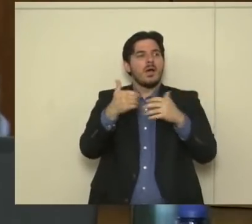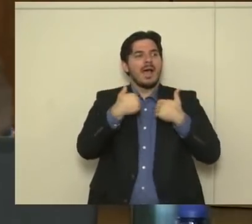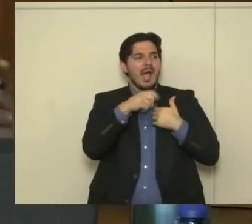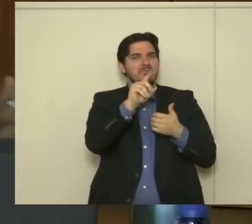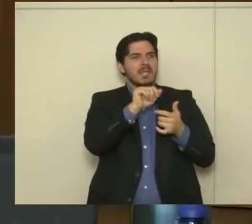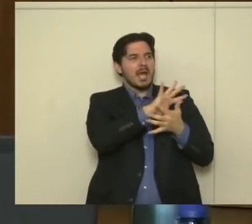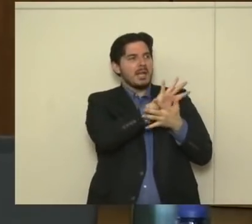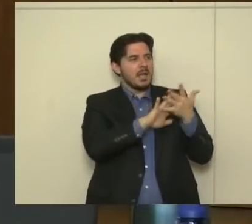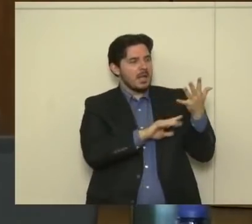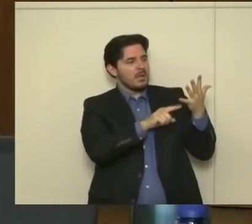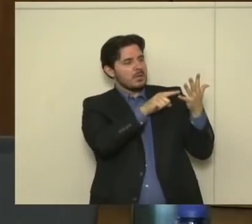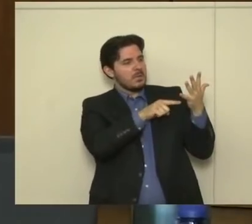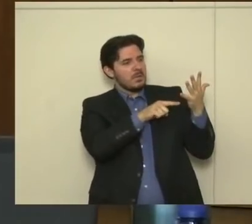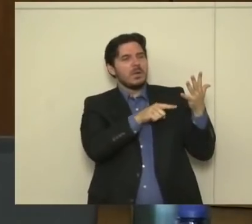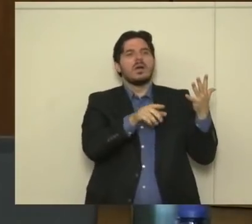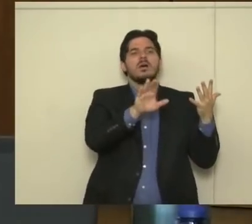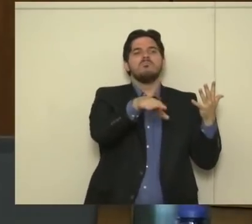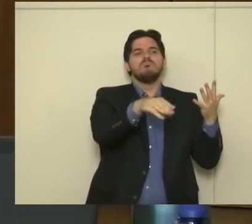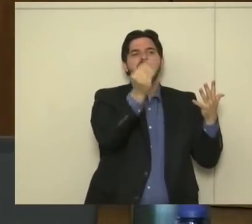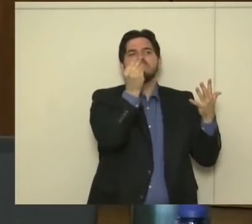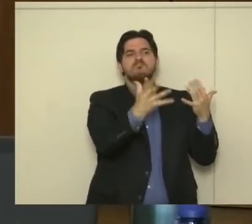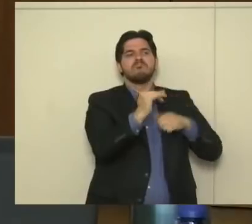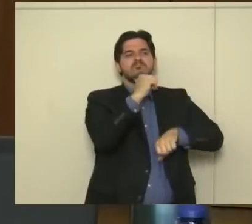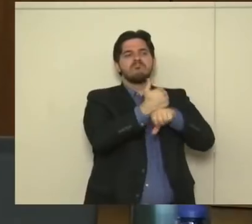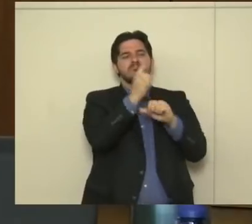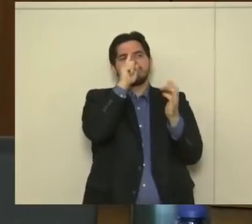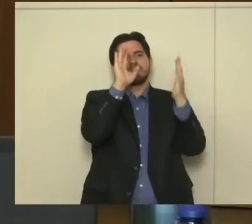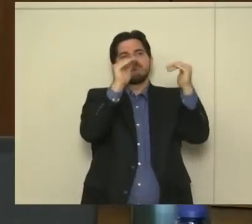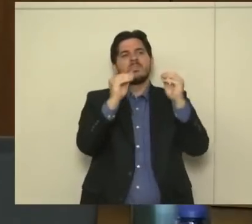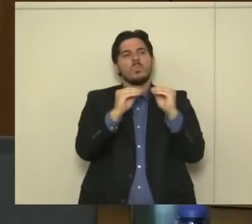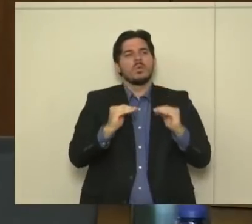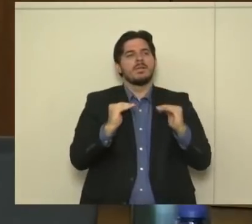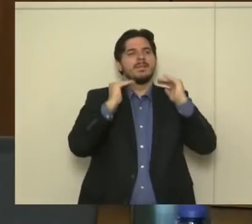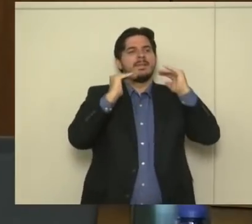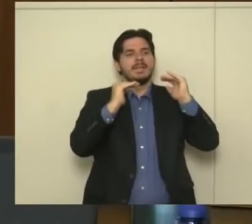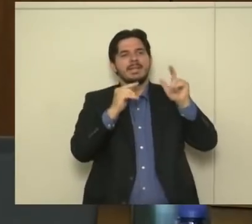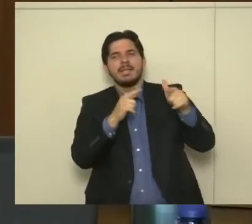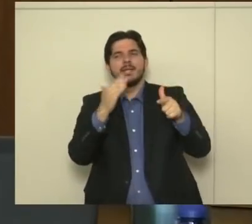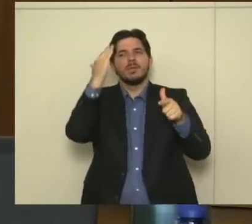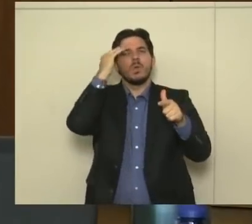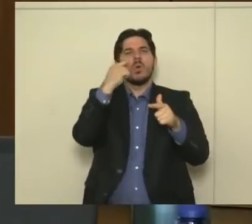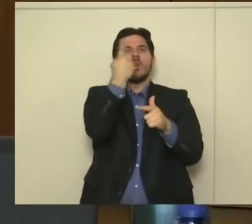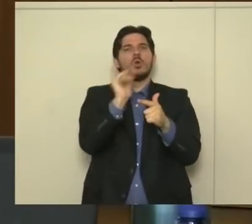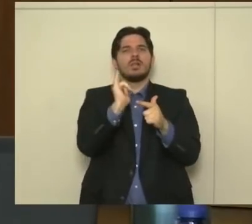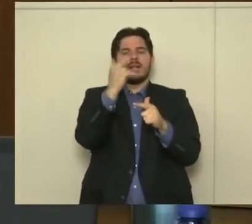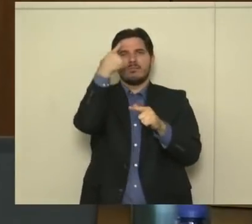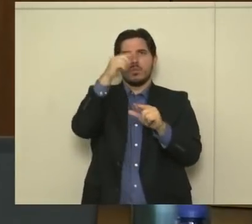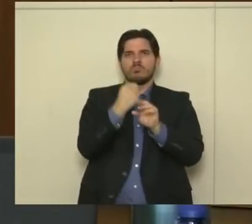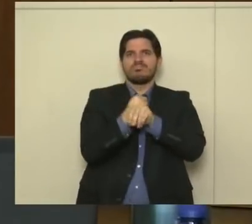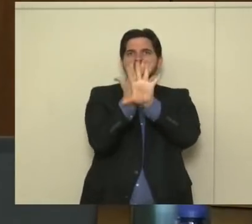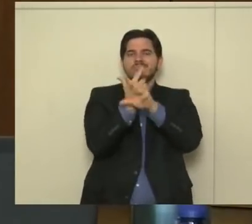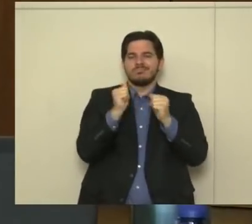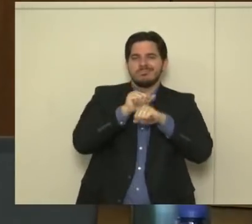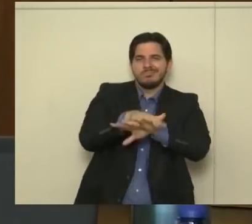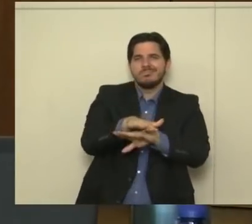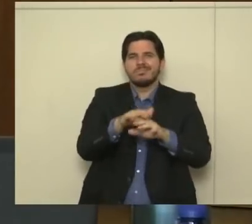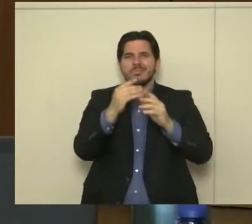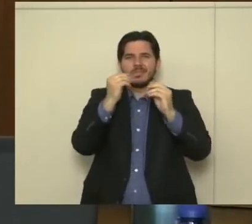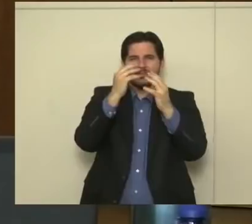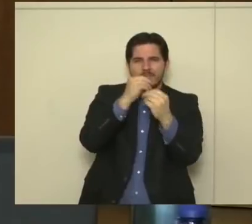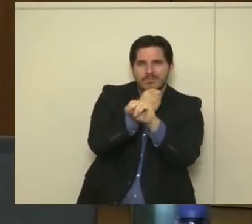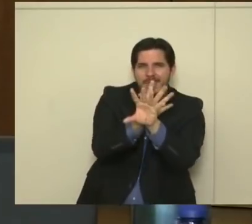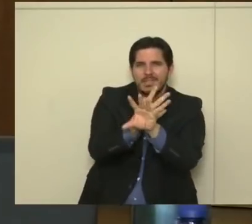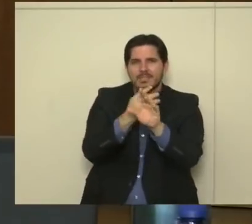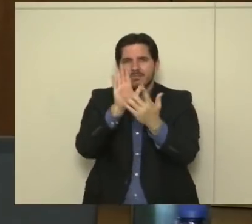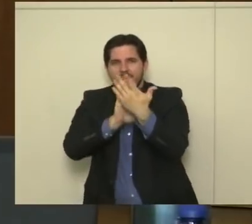like, whether you're working remotely in the hybrid model or full reentry, so that we can make sure that this year is not just a